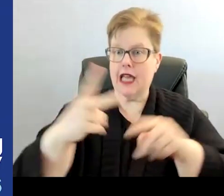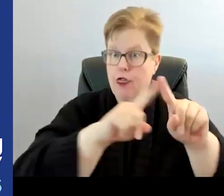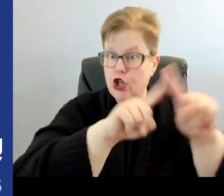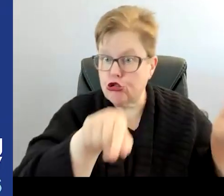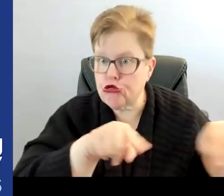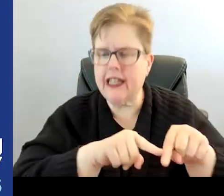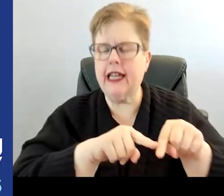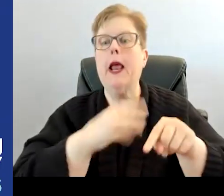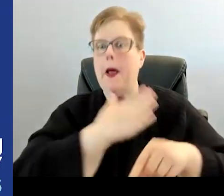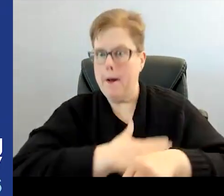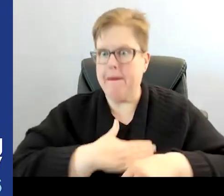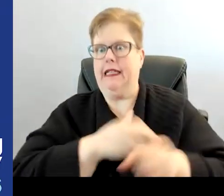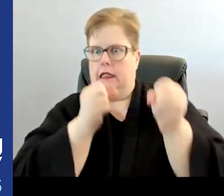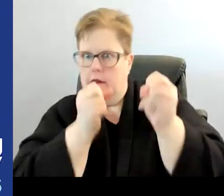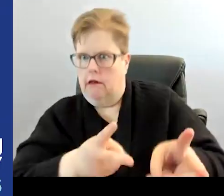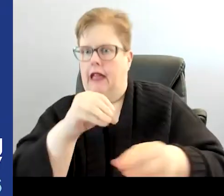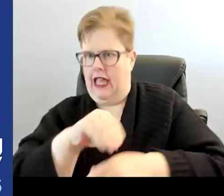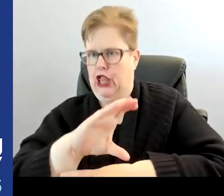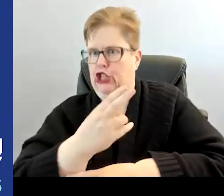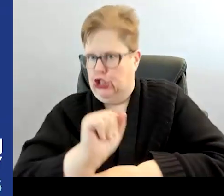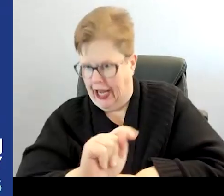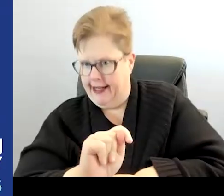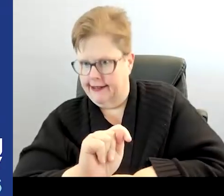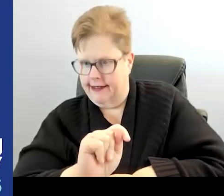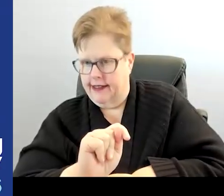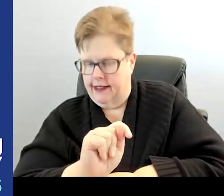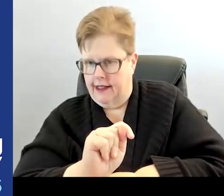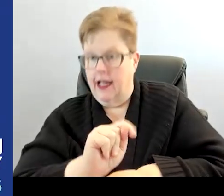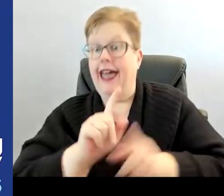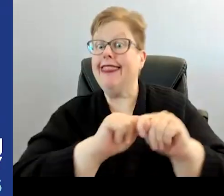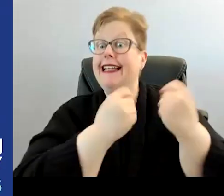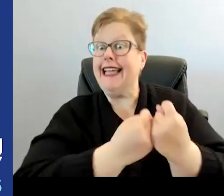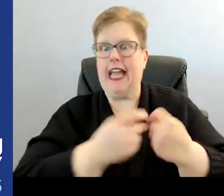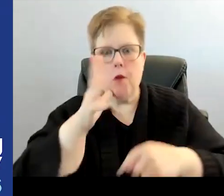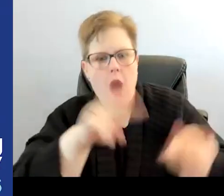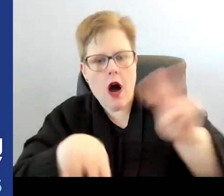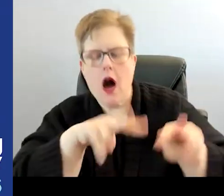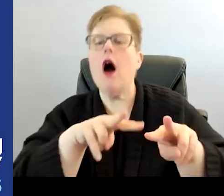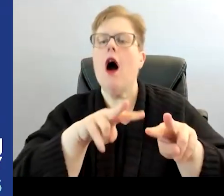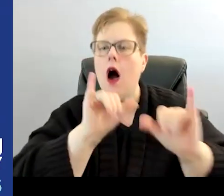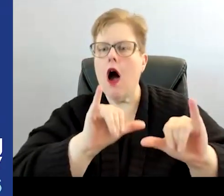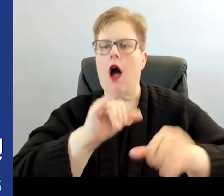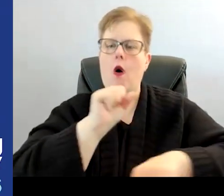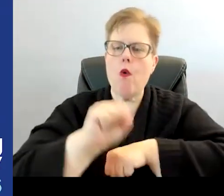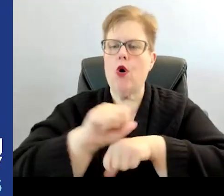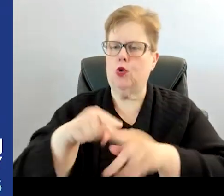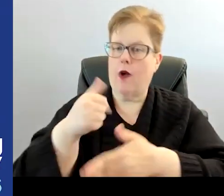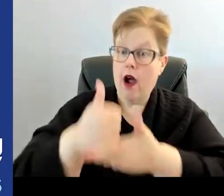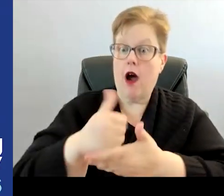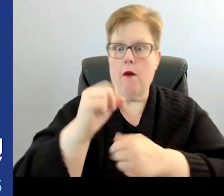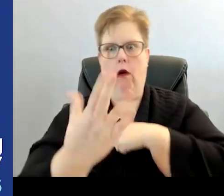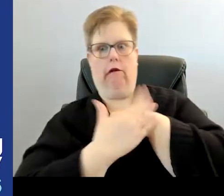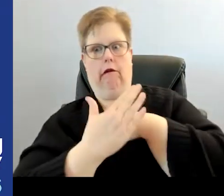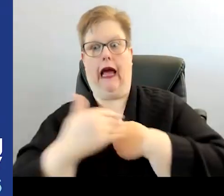screen, please do put that in the chat. The rest of the team here will work to either help you or alert me that I've